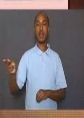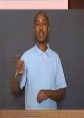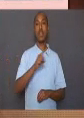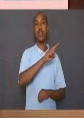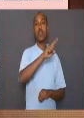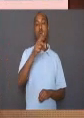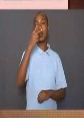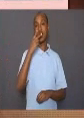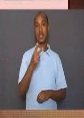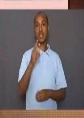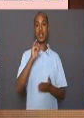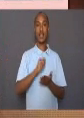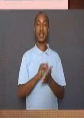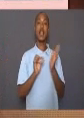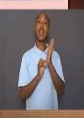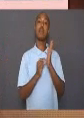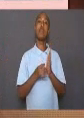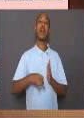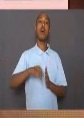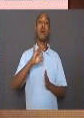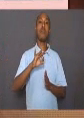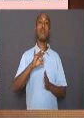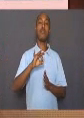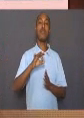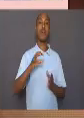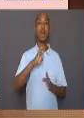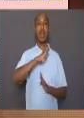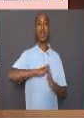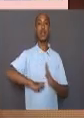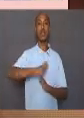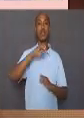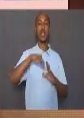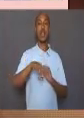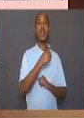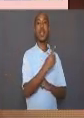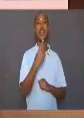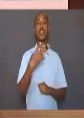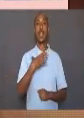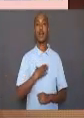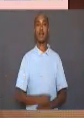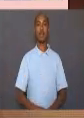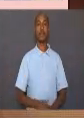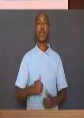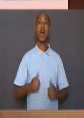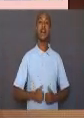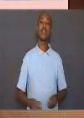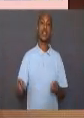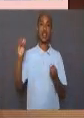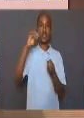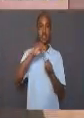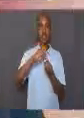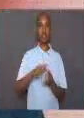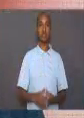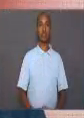will see that the number of valence electrons in each element has increased.